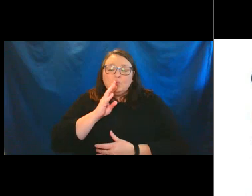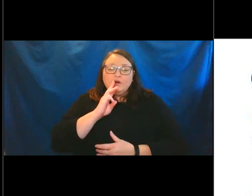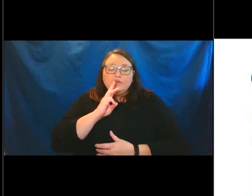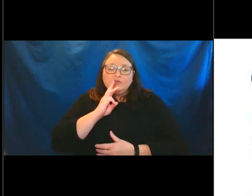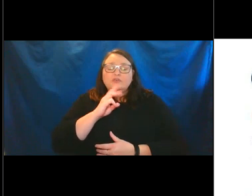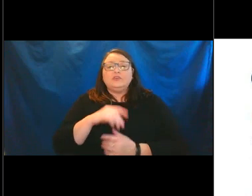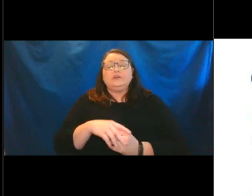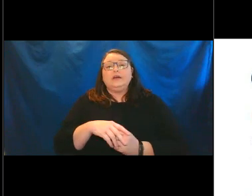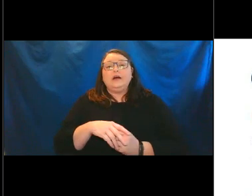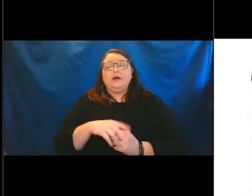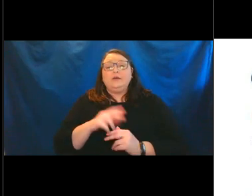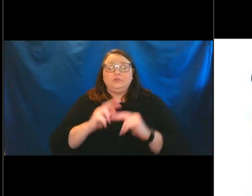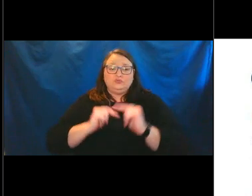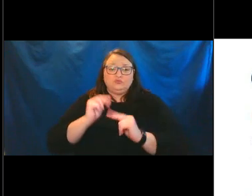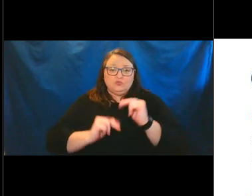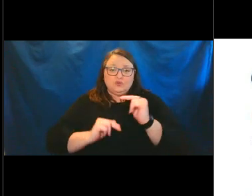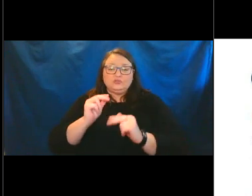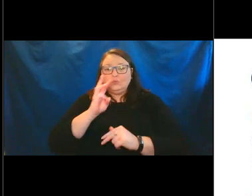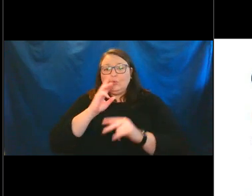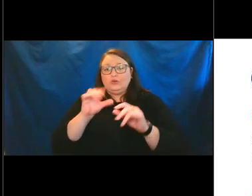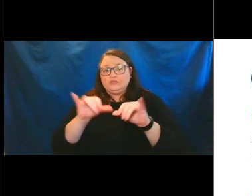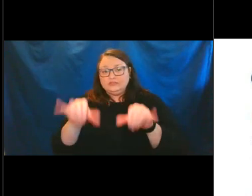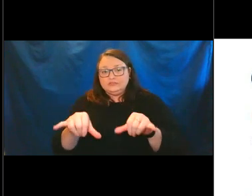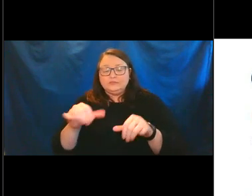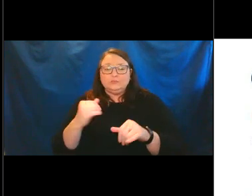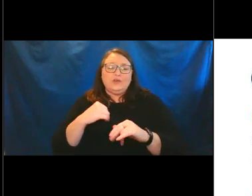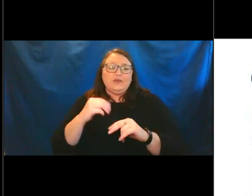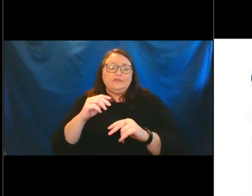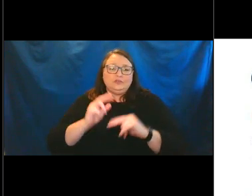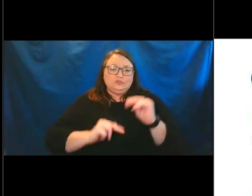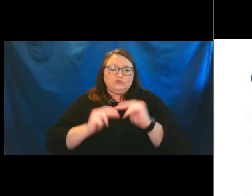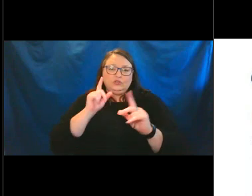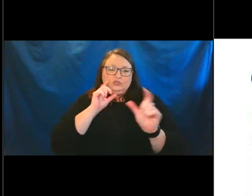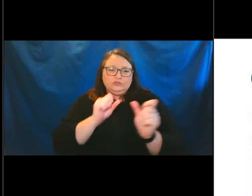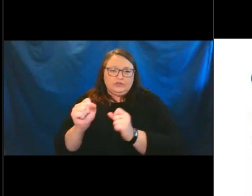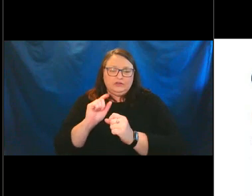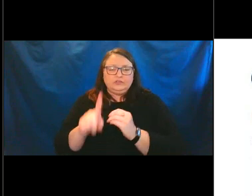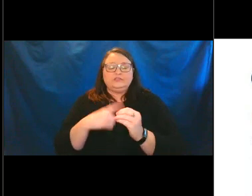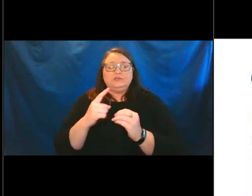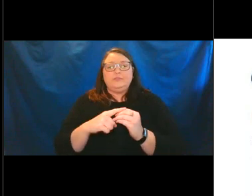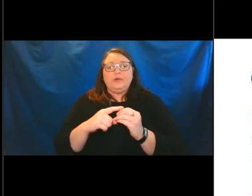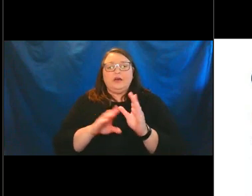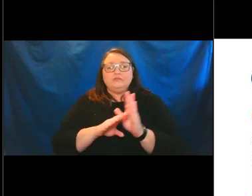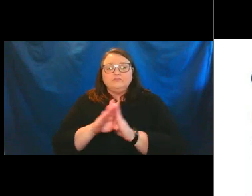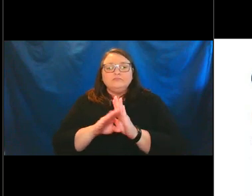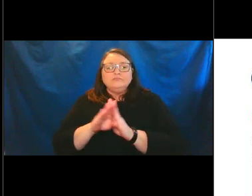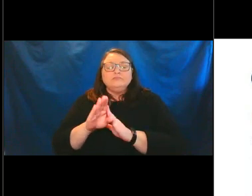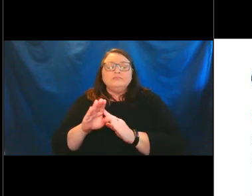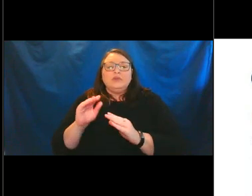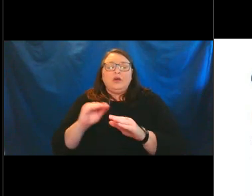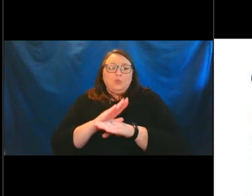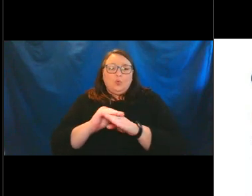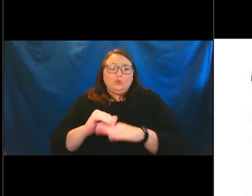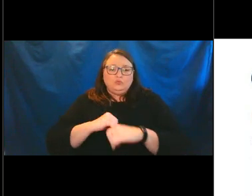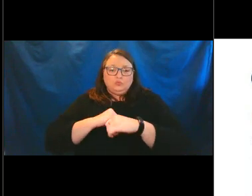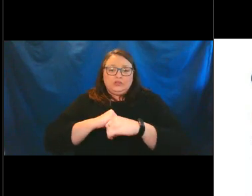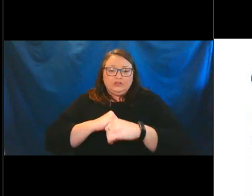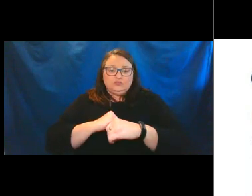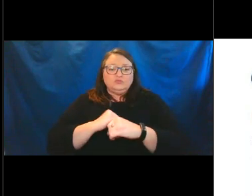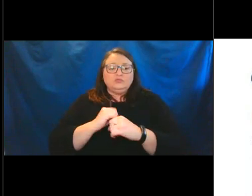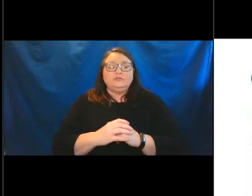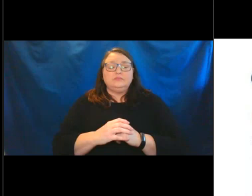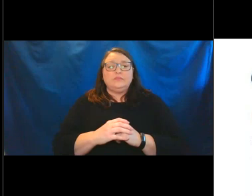Construction, we have a construction strategy around building critical flood and coastal protection infrastructure. We